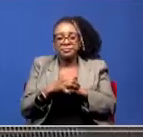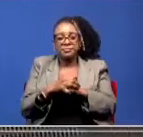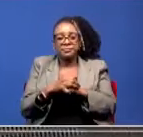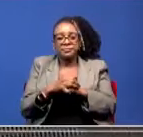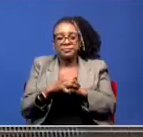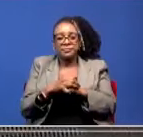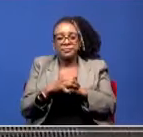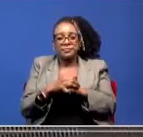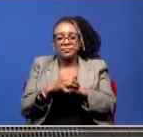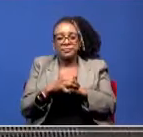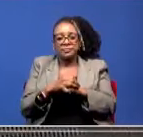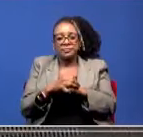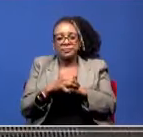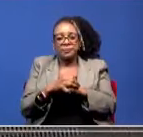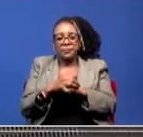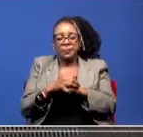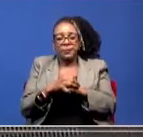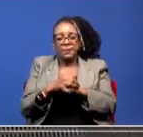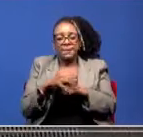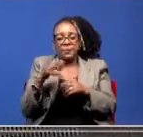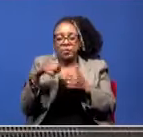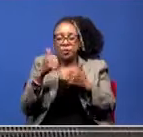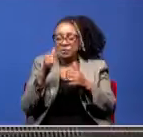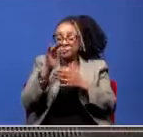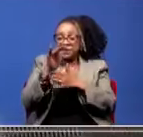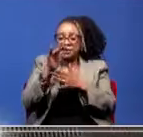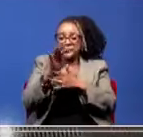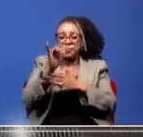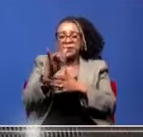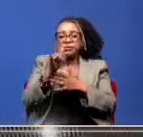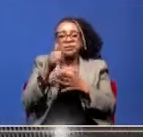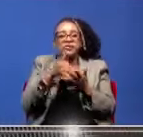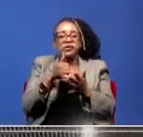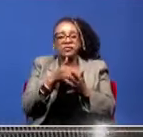capacity. You are never asked to demonstrate your capacity to import.